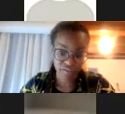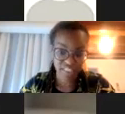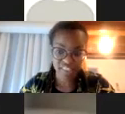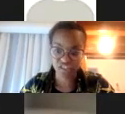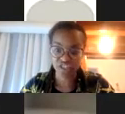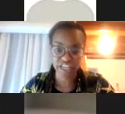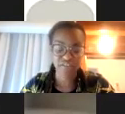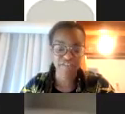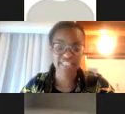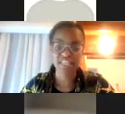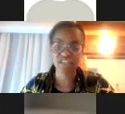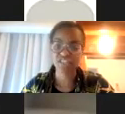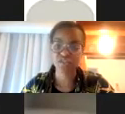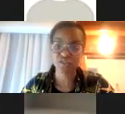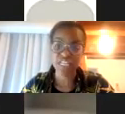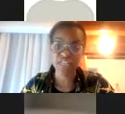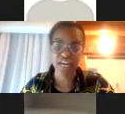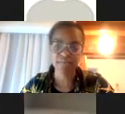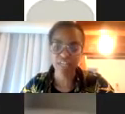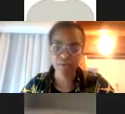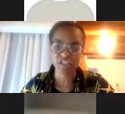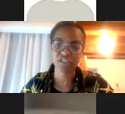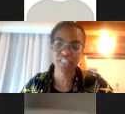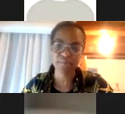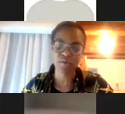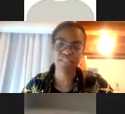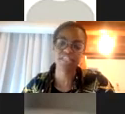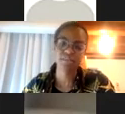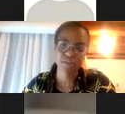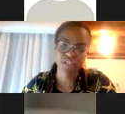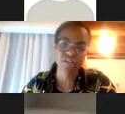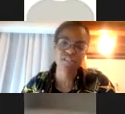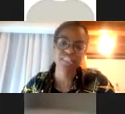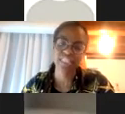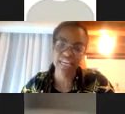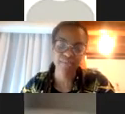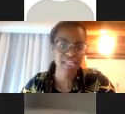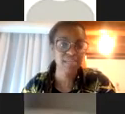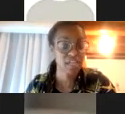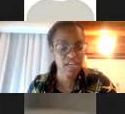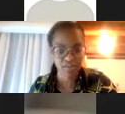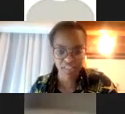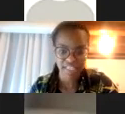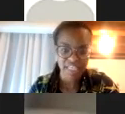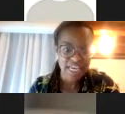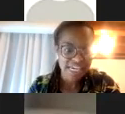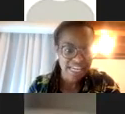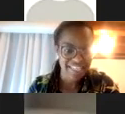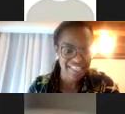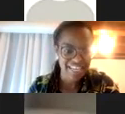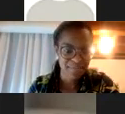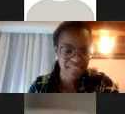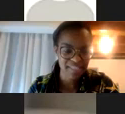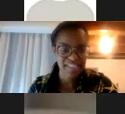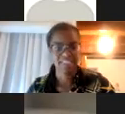basic services such as childhood vaccinations and screenings for high blood pressure, lead poisoning, tuberculosis, and diabetes, among other things.